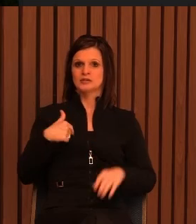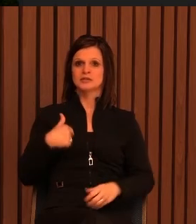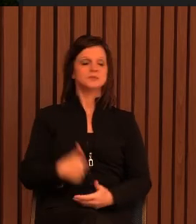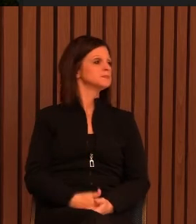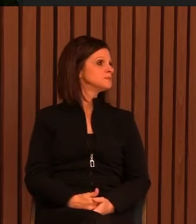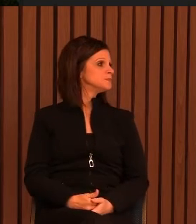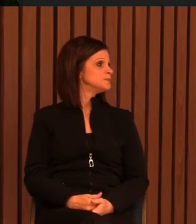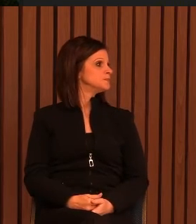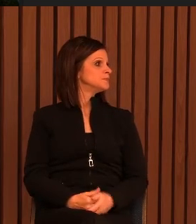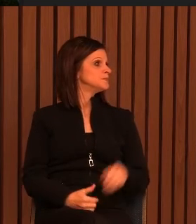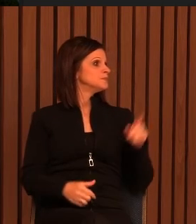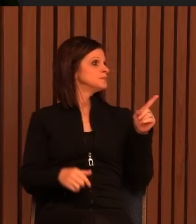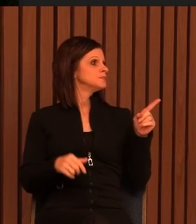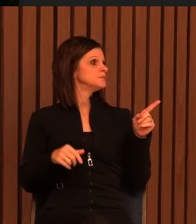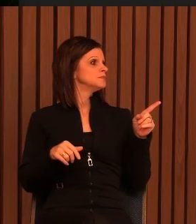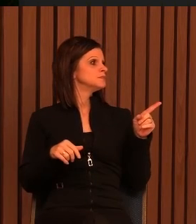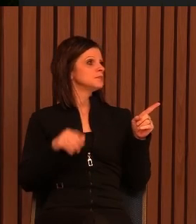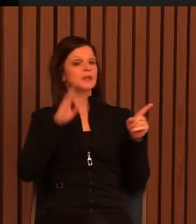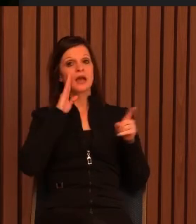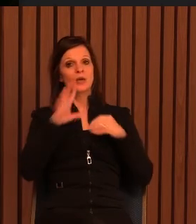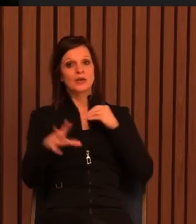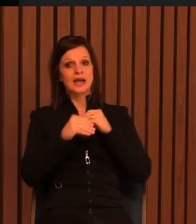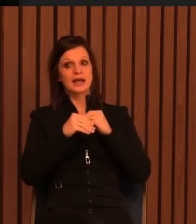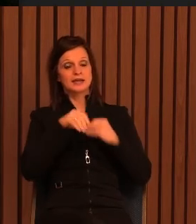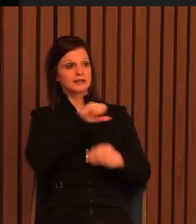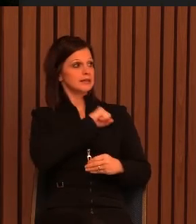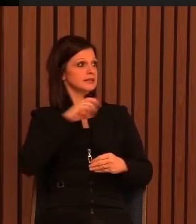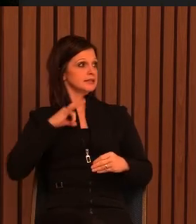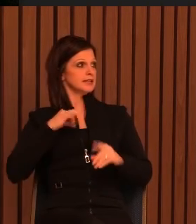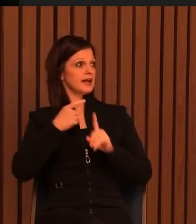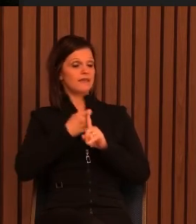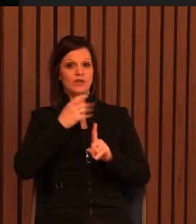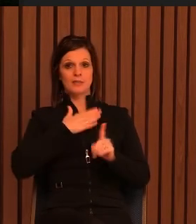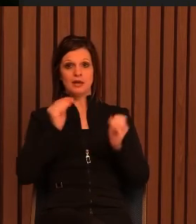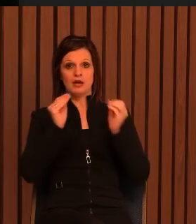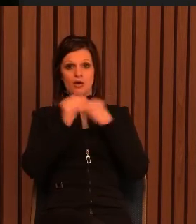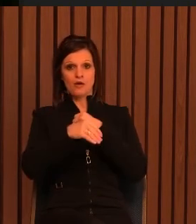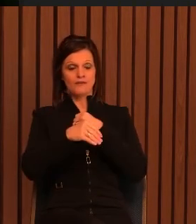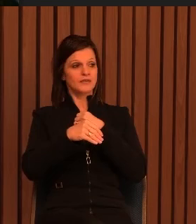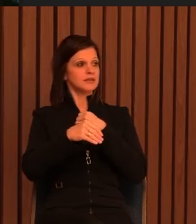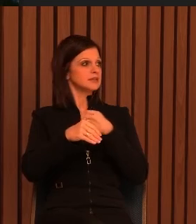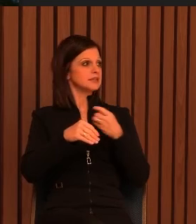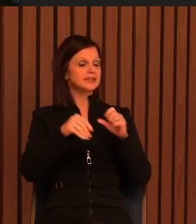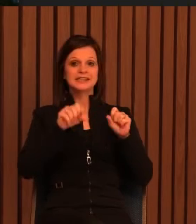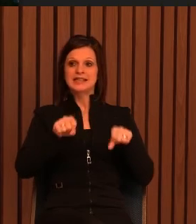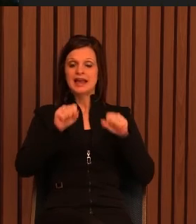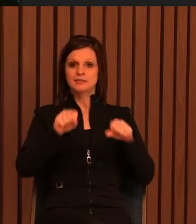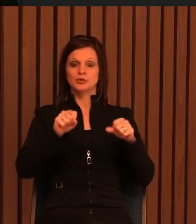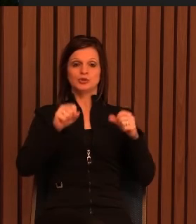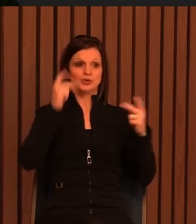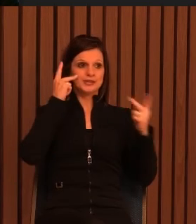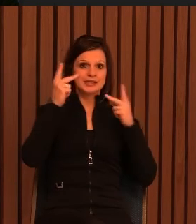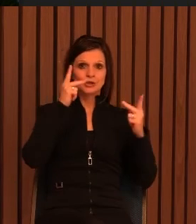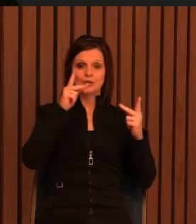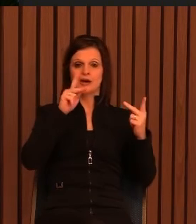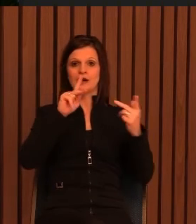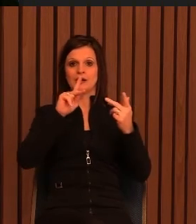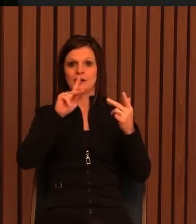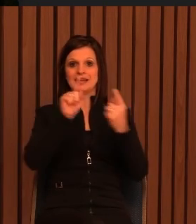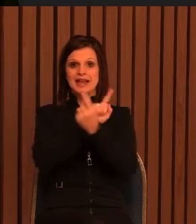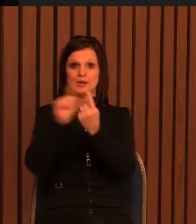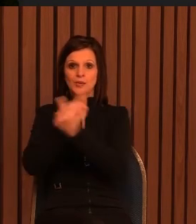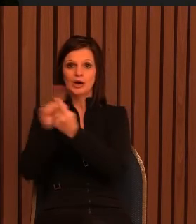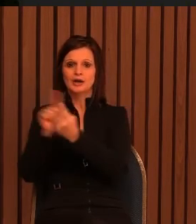add that staff from my office, you know, is able to assist you guys in that work. Please, we need lots